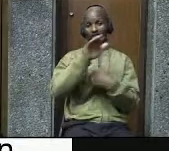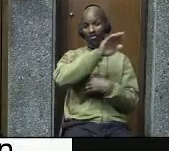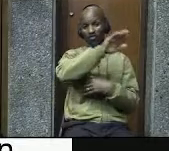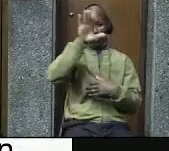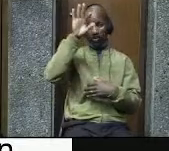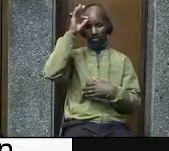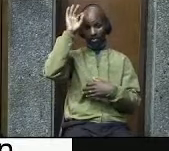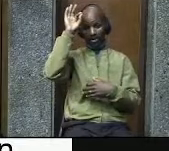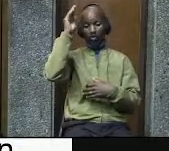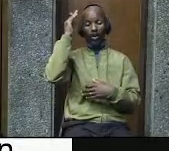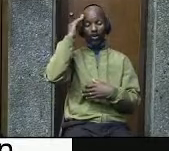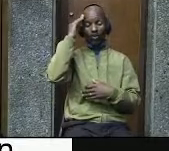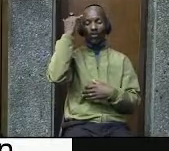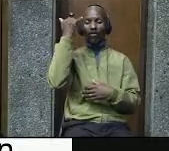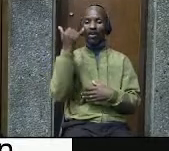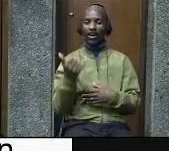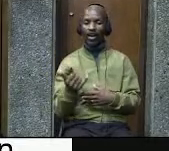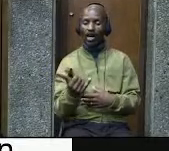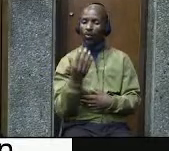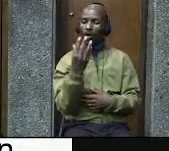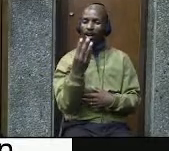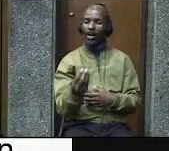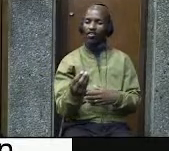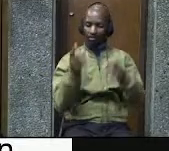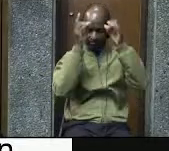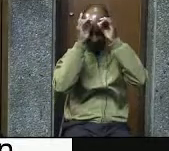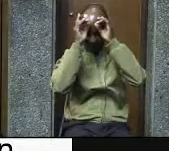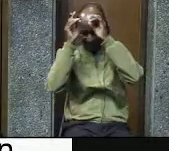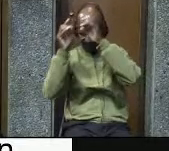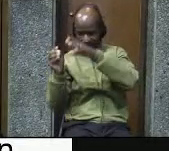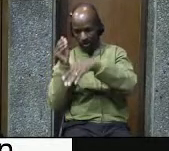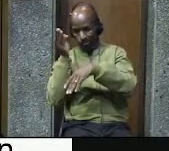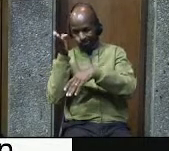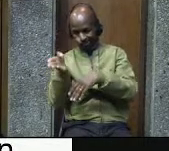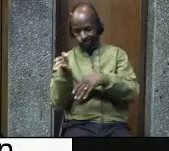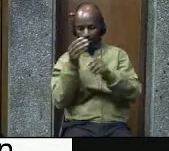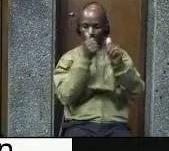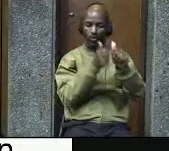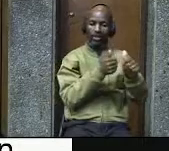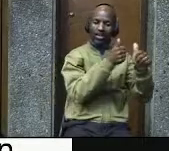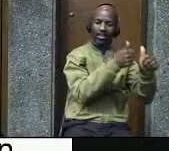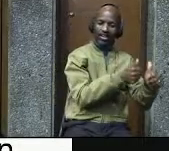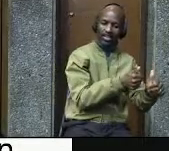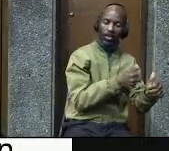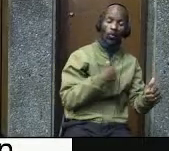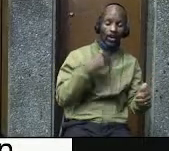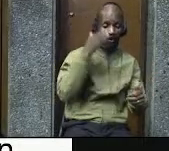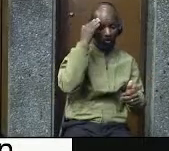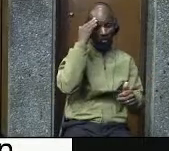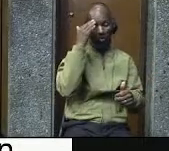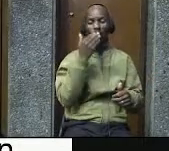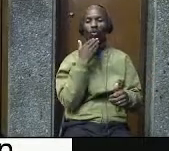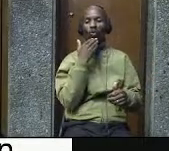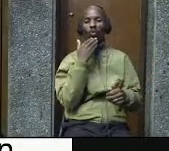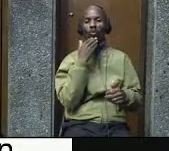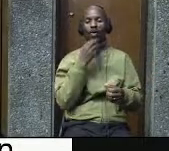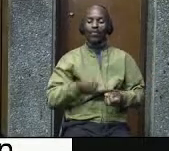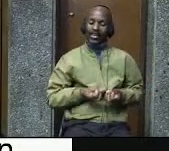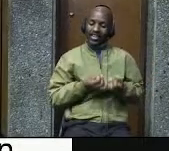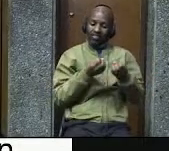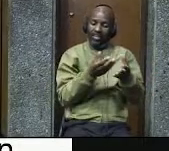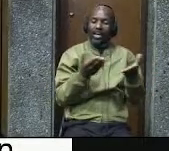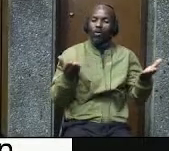know we have information in an orderly manner. We know who has expropriated